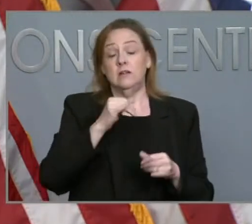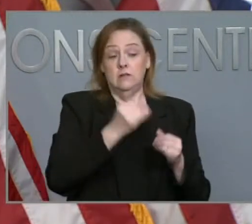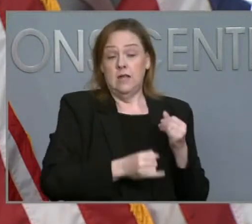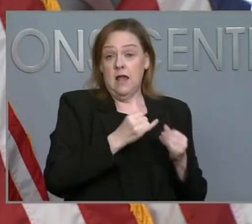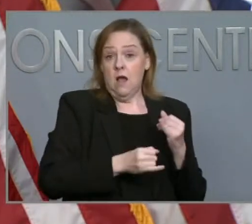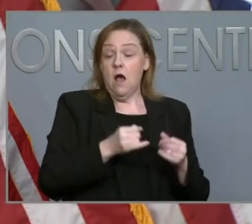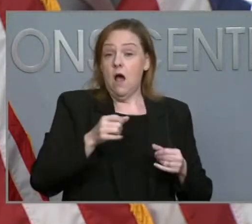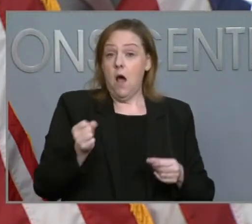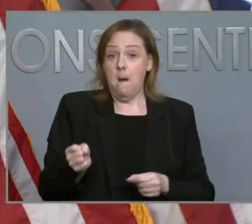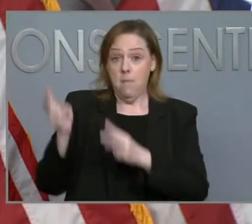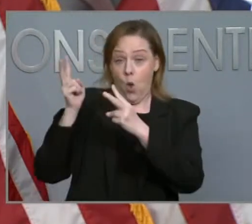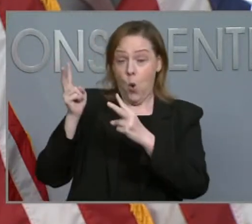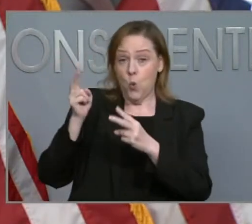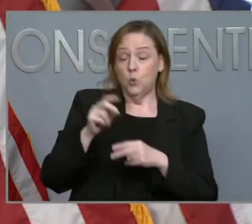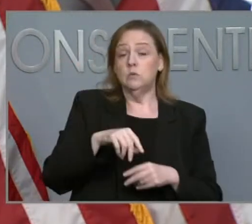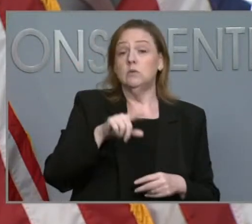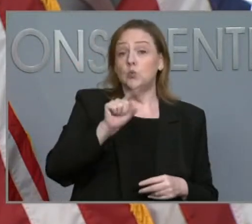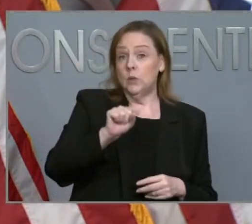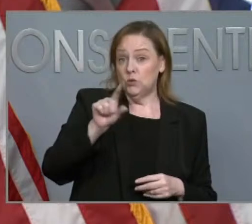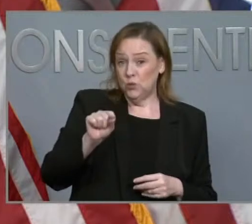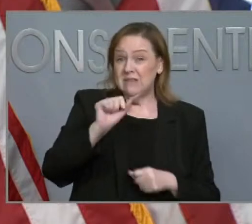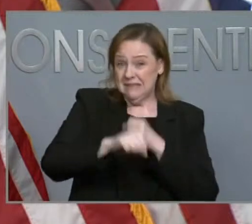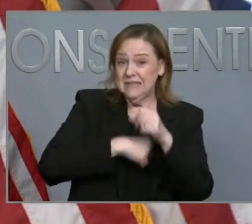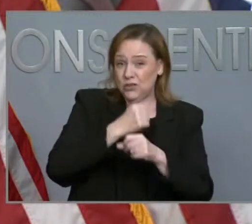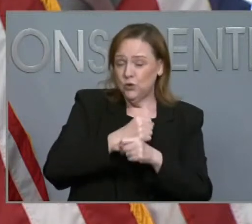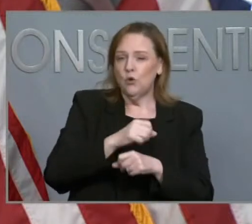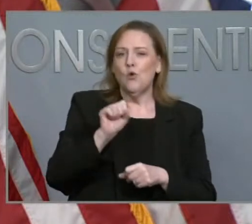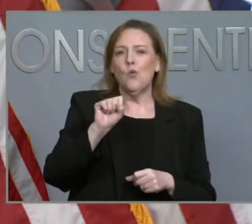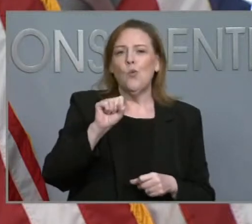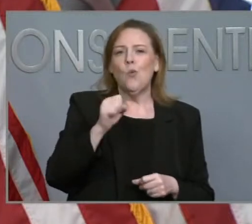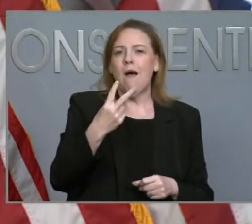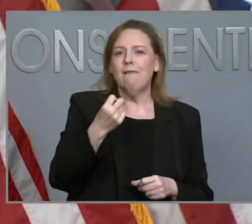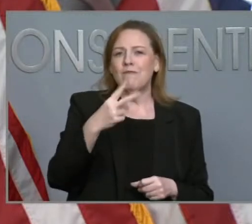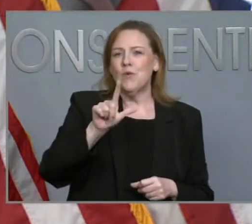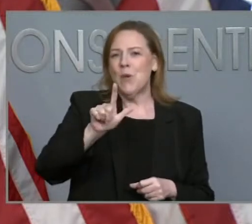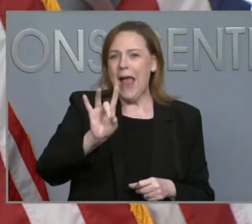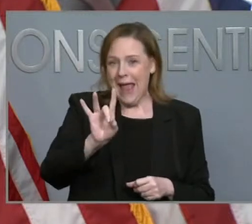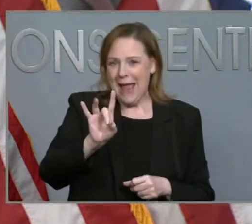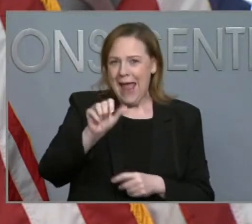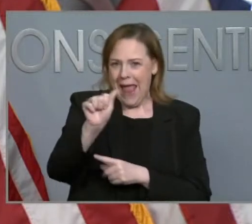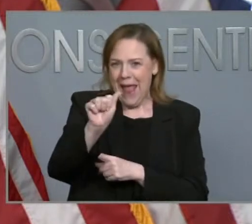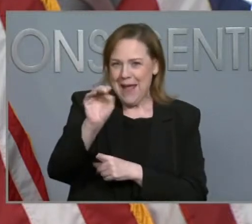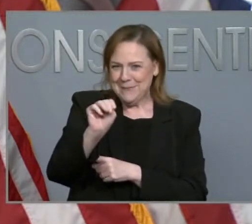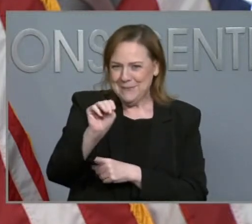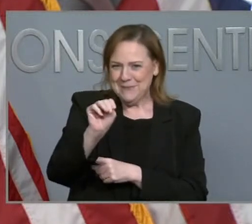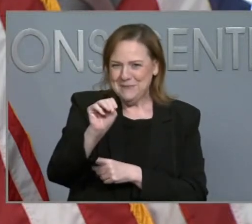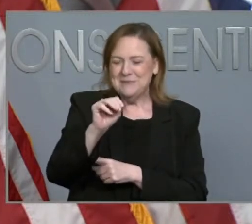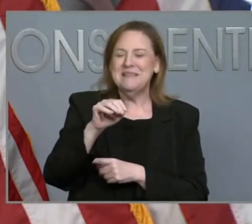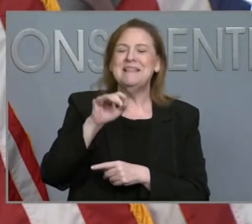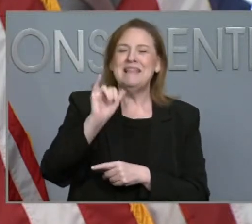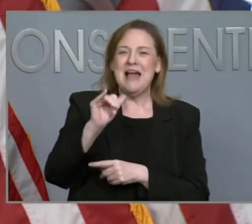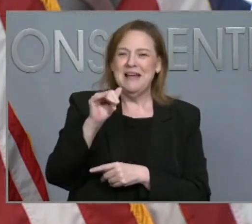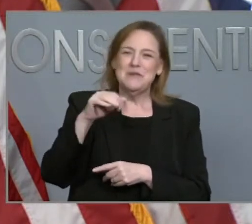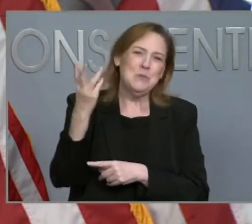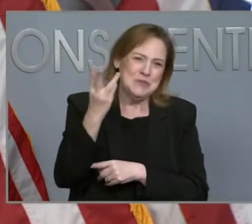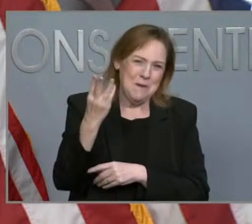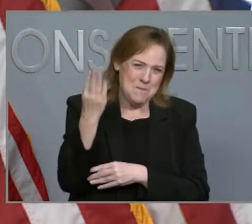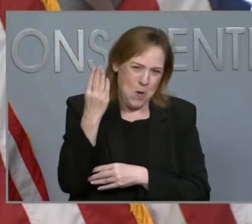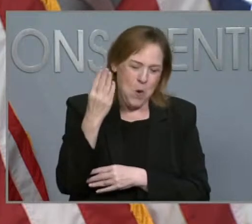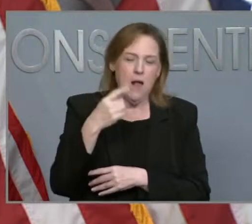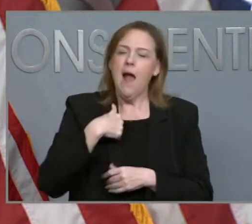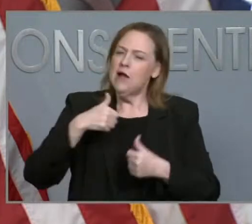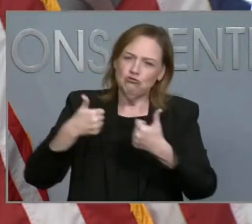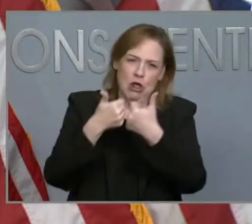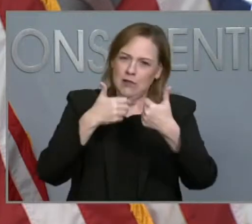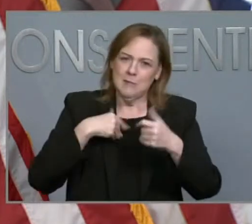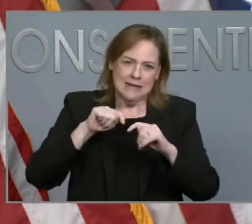was 12:28 a.m. on that Wednesday morning. And so I have challenged everyone to let's meet that or do better than